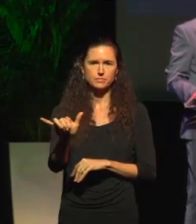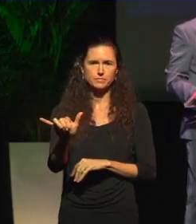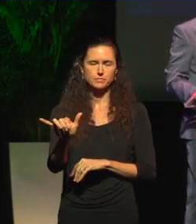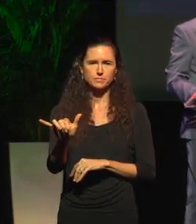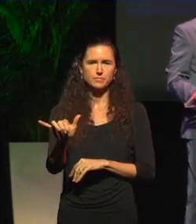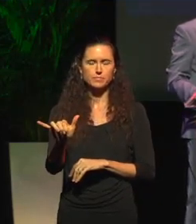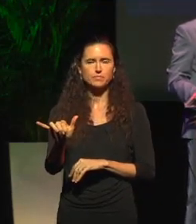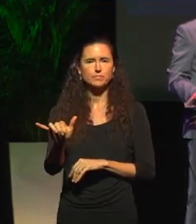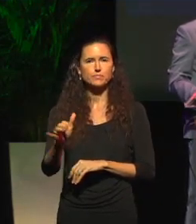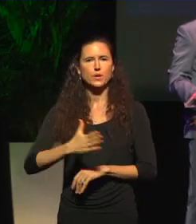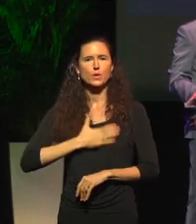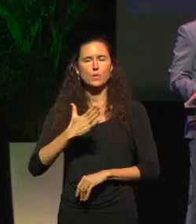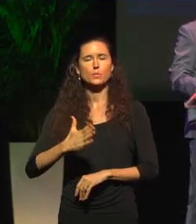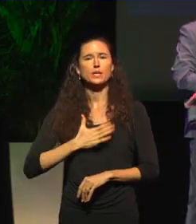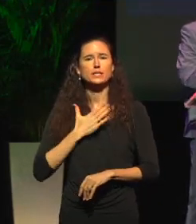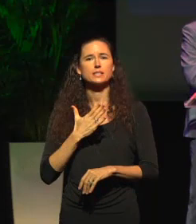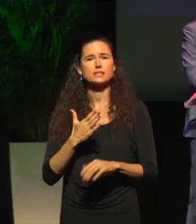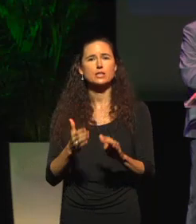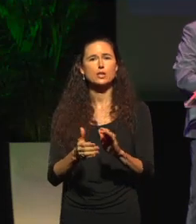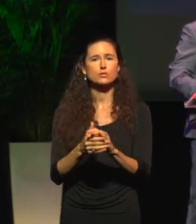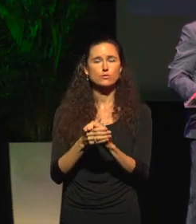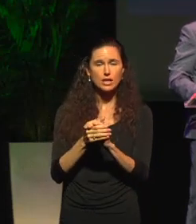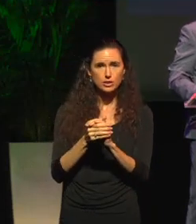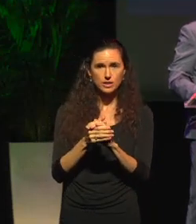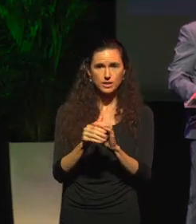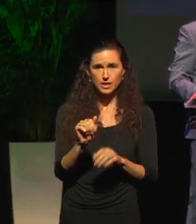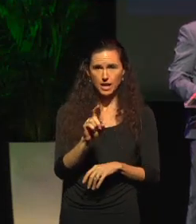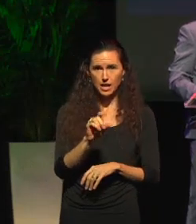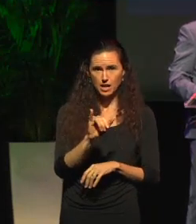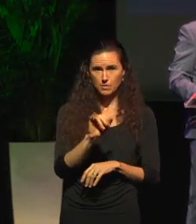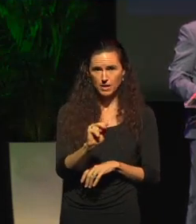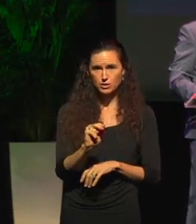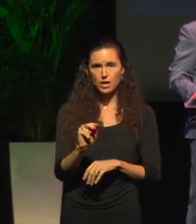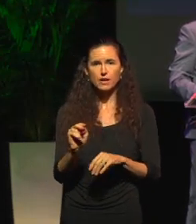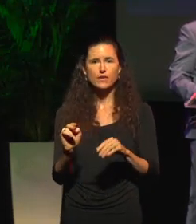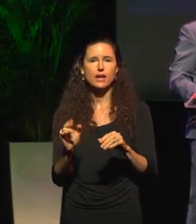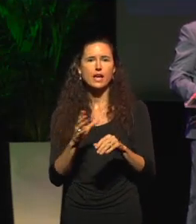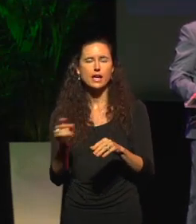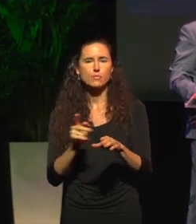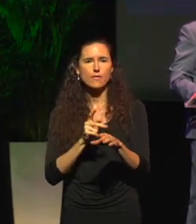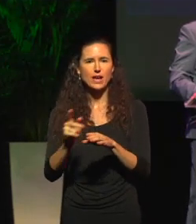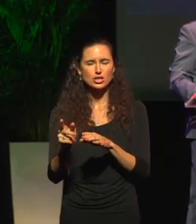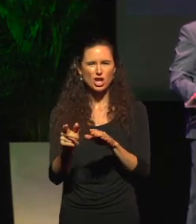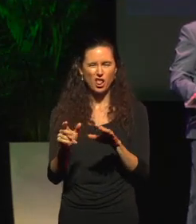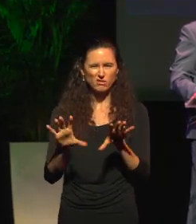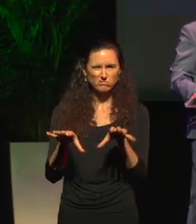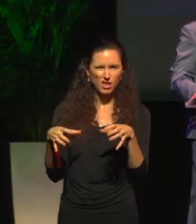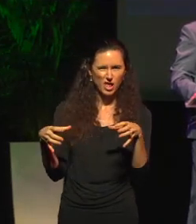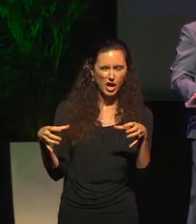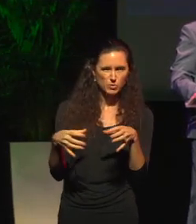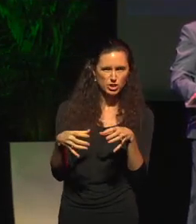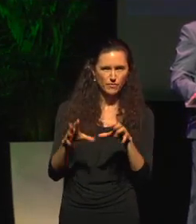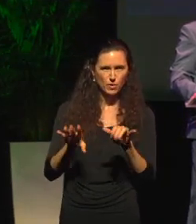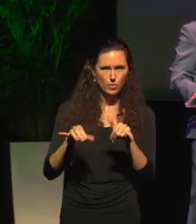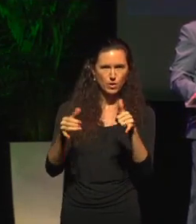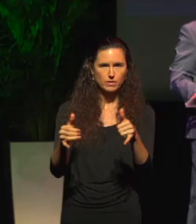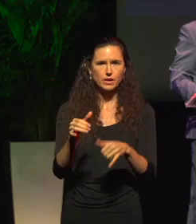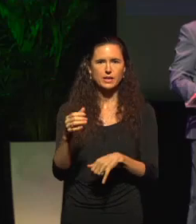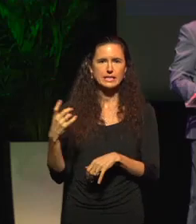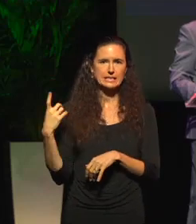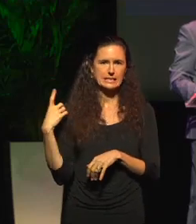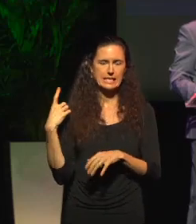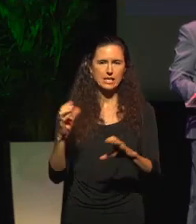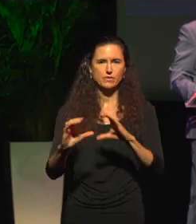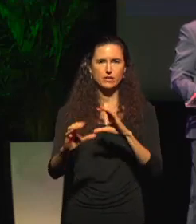We're pleased also to congratulate the Administrative and Professional Collaborative Exceptional Service and Initiative Award recipient, Dean of